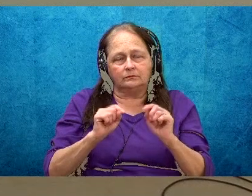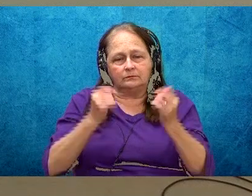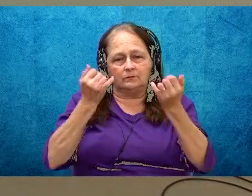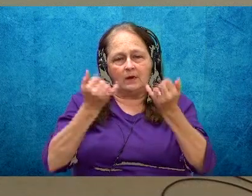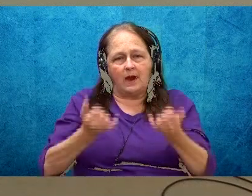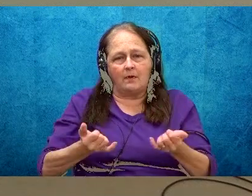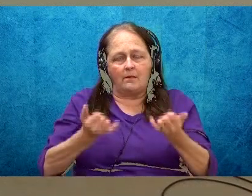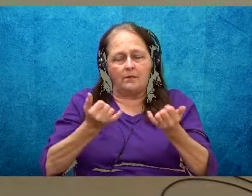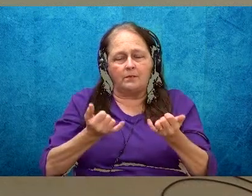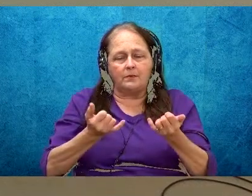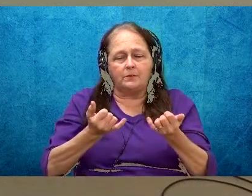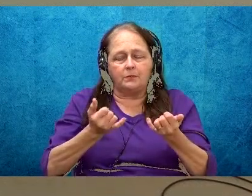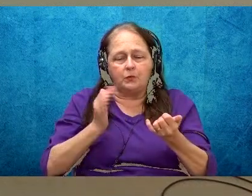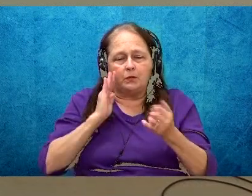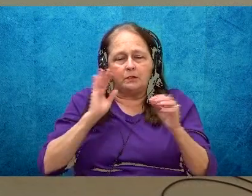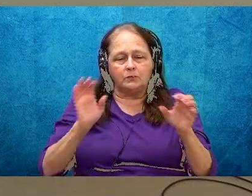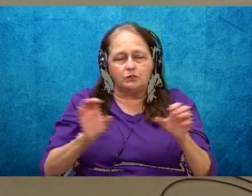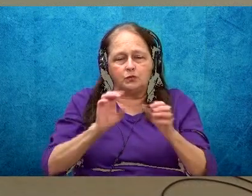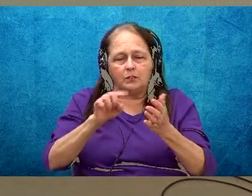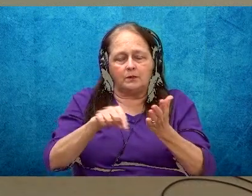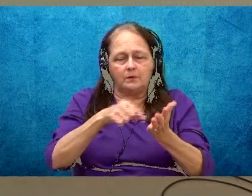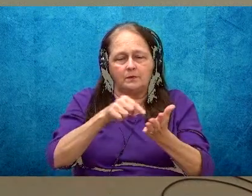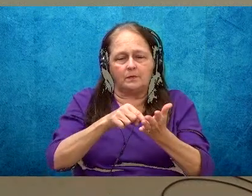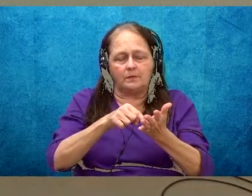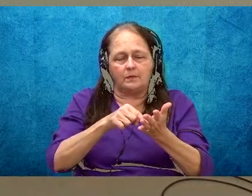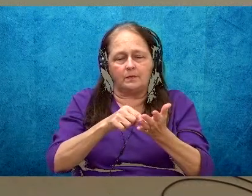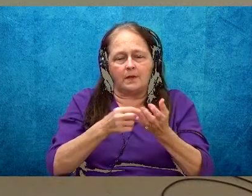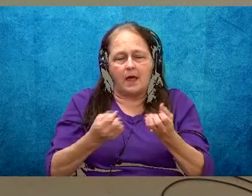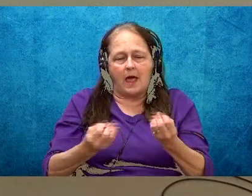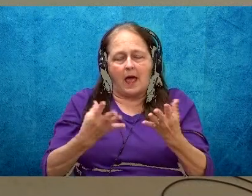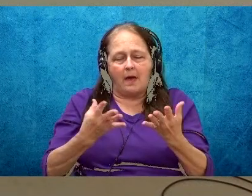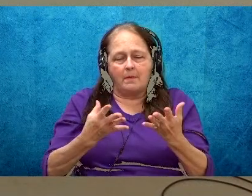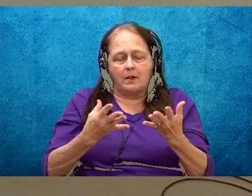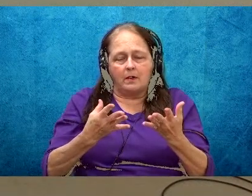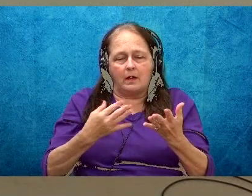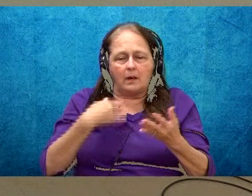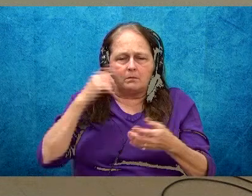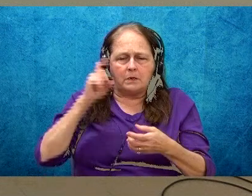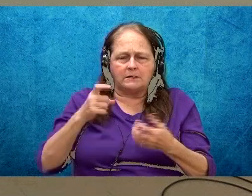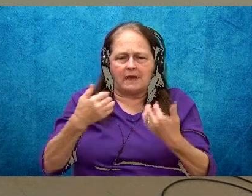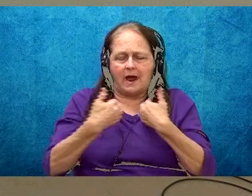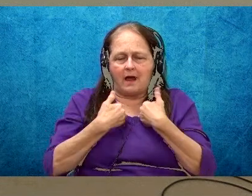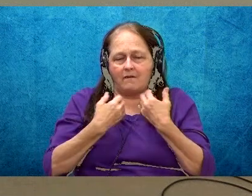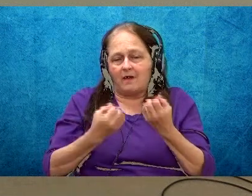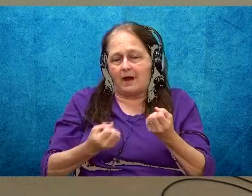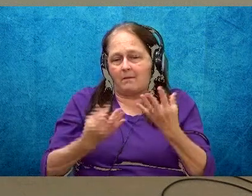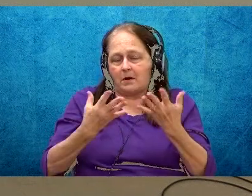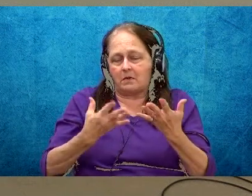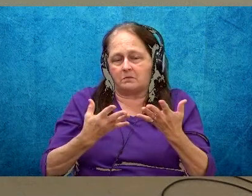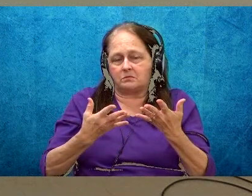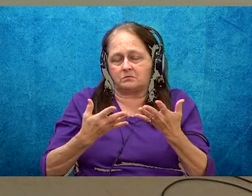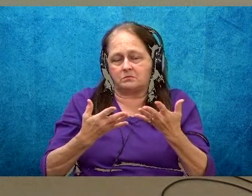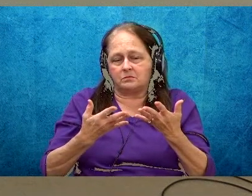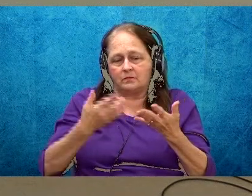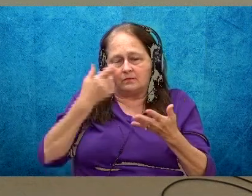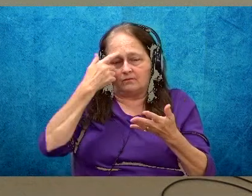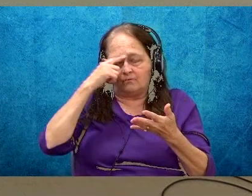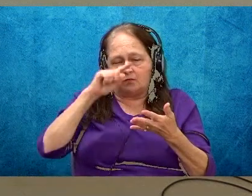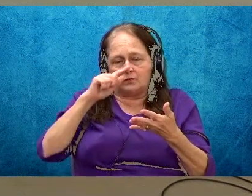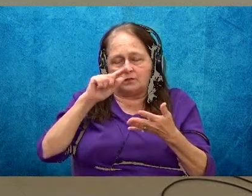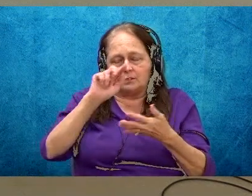Now, the way that we do this, how many pieces should I have when I'm done with this for my